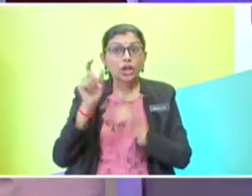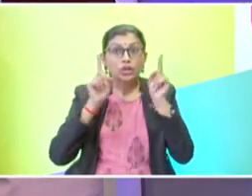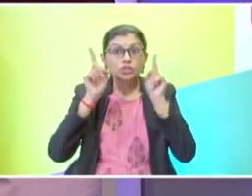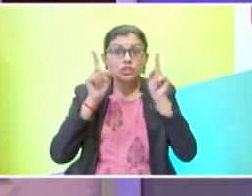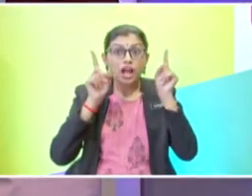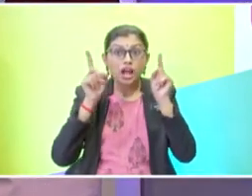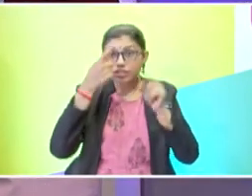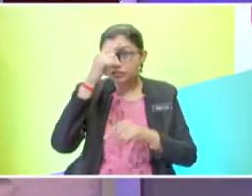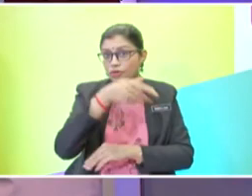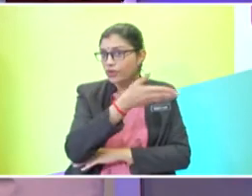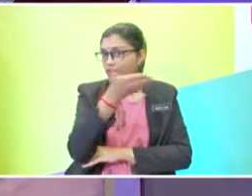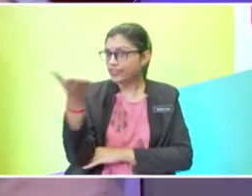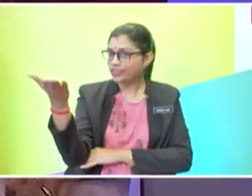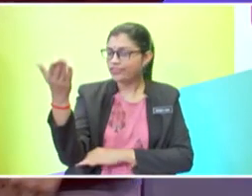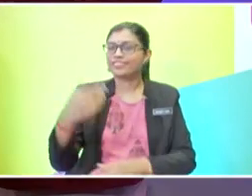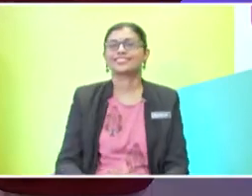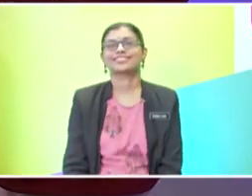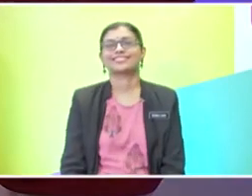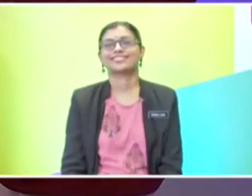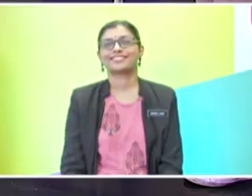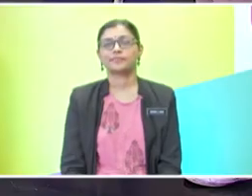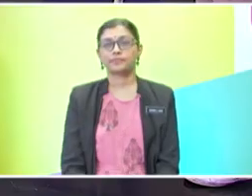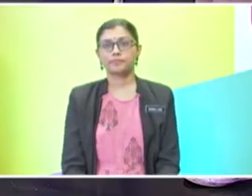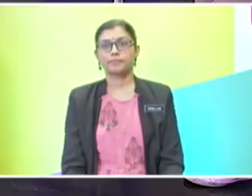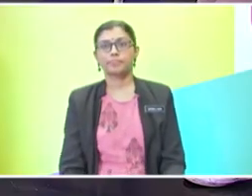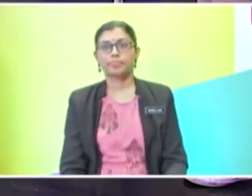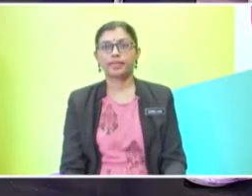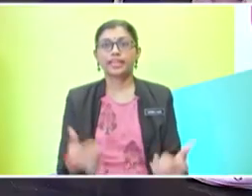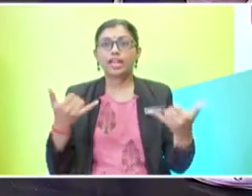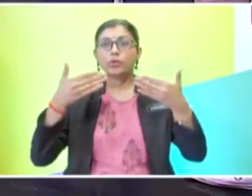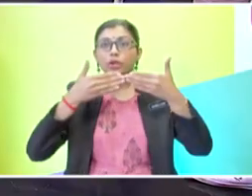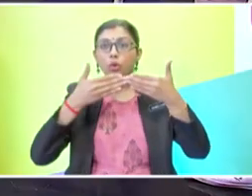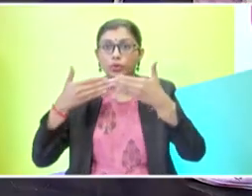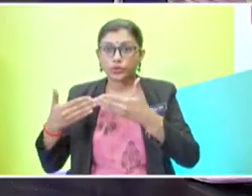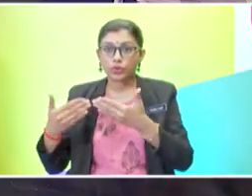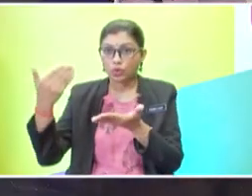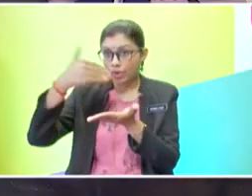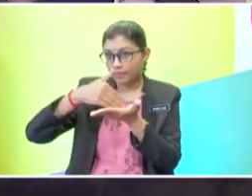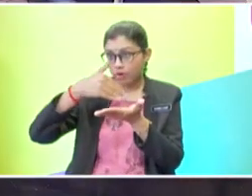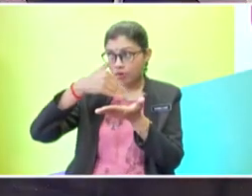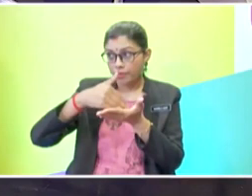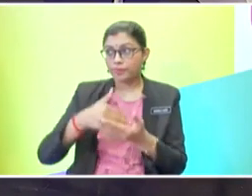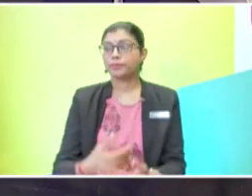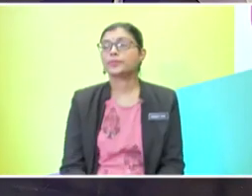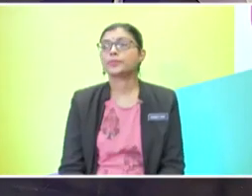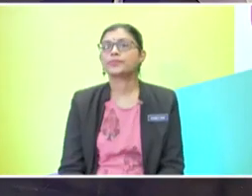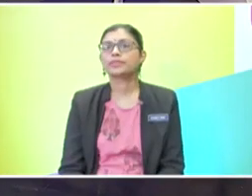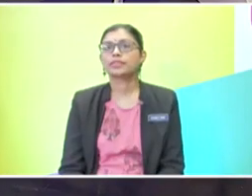for you as well. All right, shall we continue? Yes, Sean. Okay, I'll just head on over there. Okay. So for